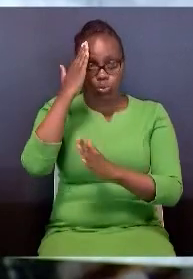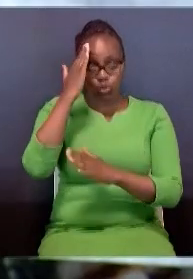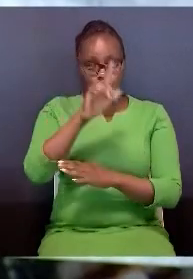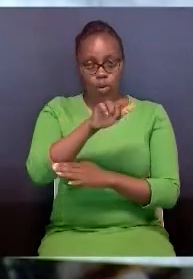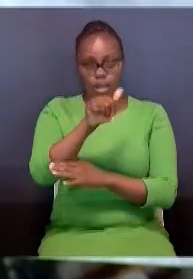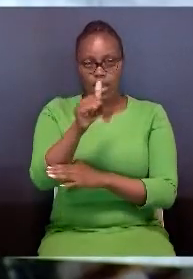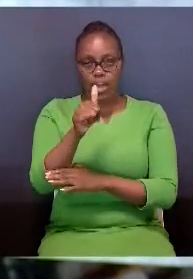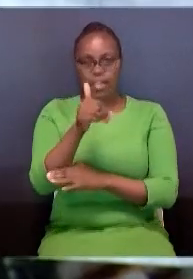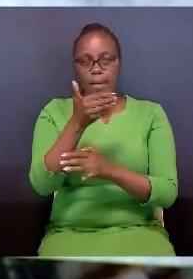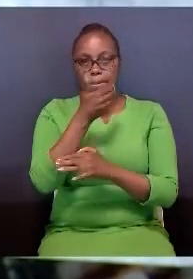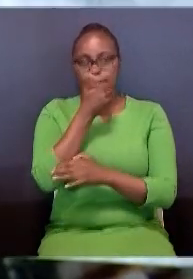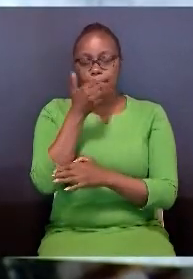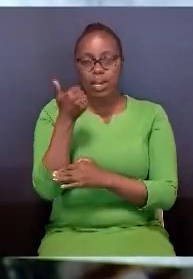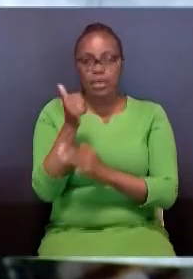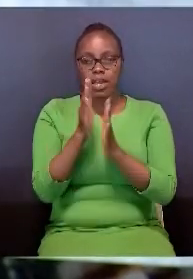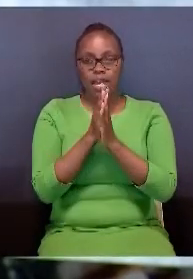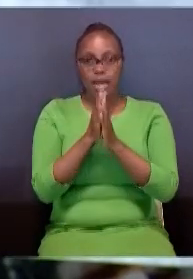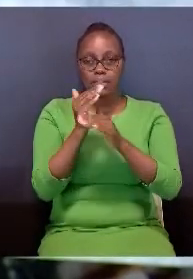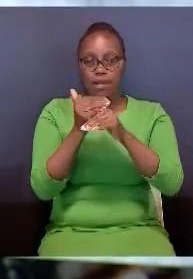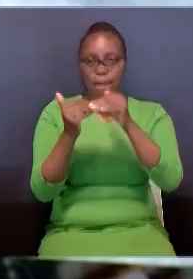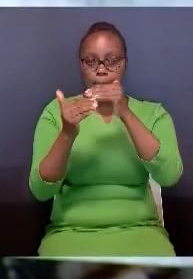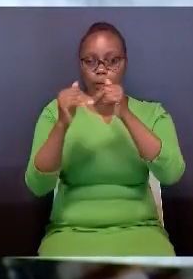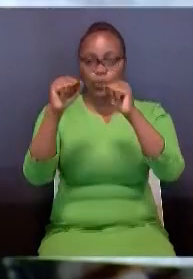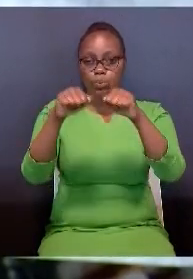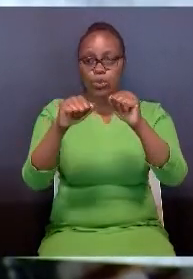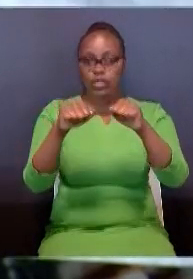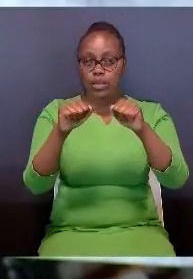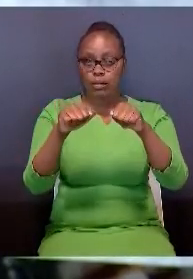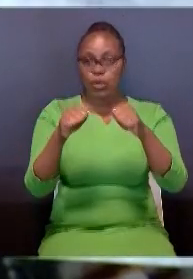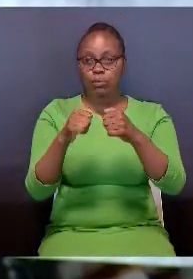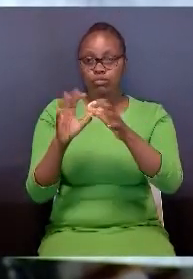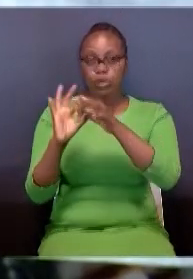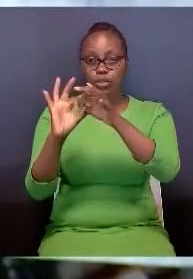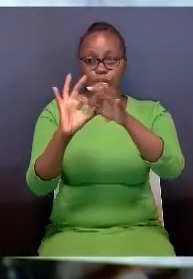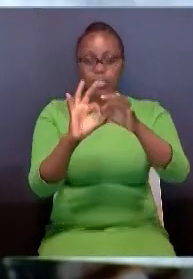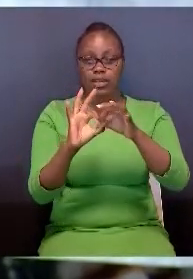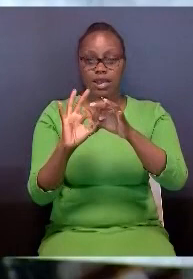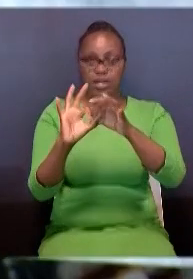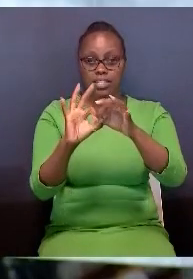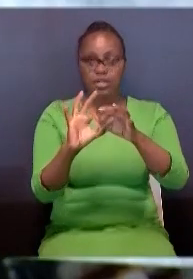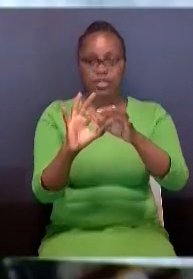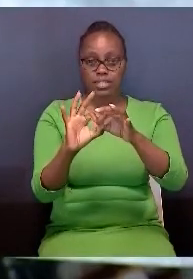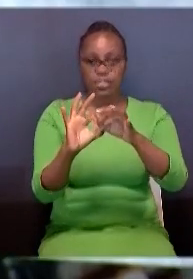better, and build solidarity.